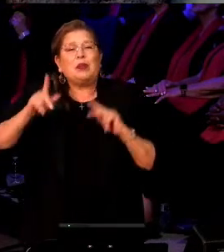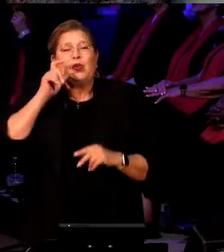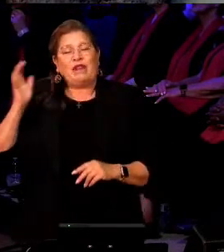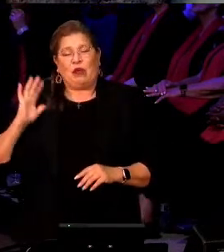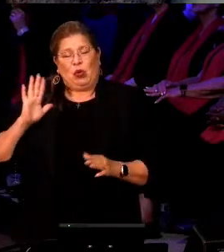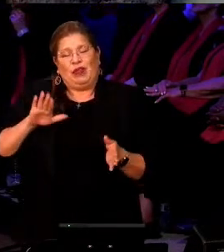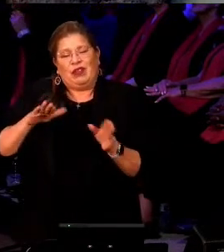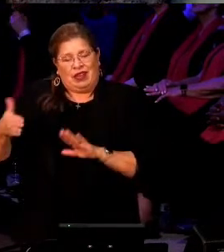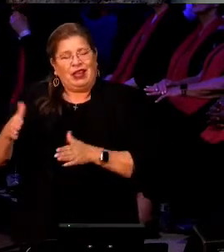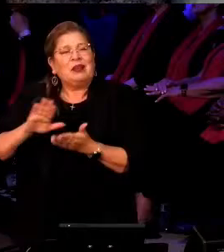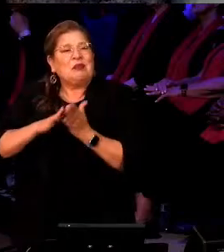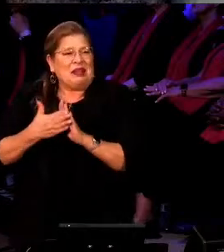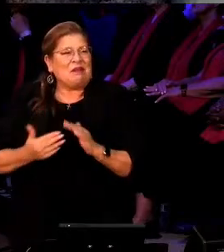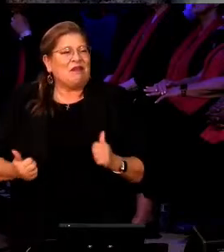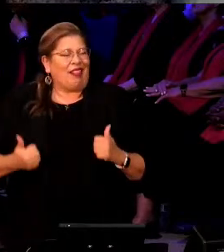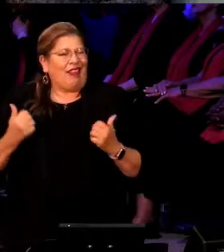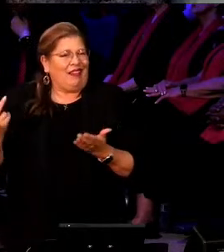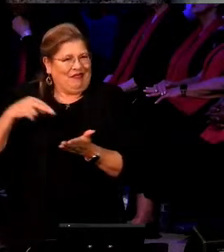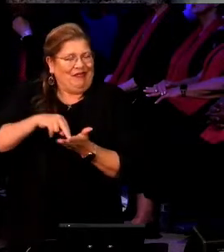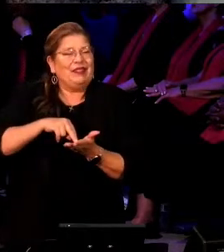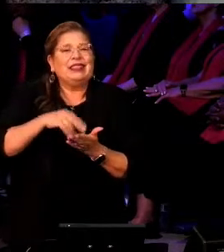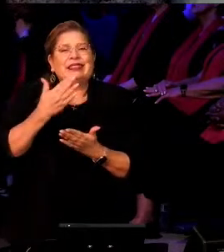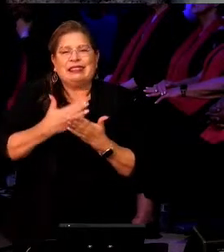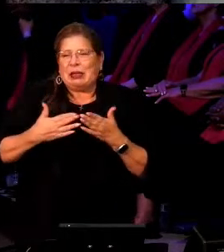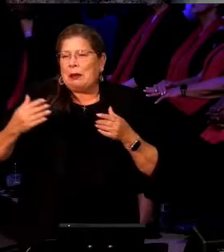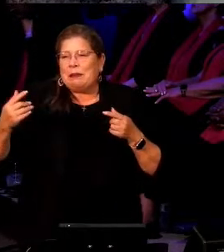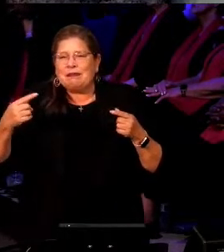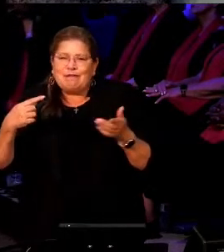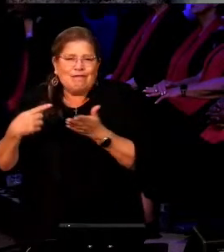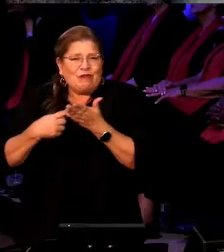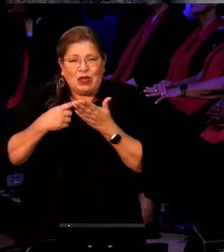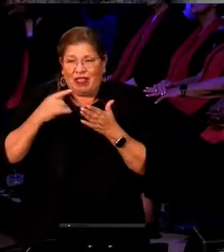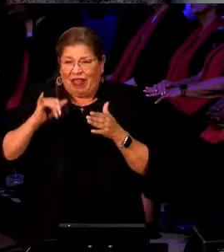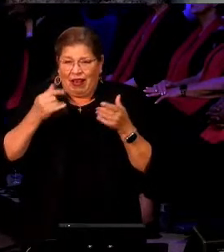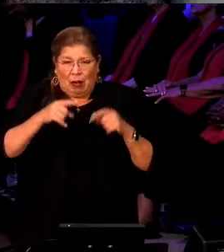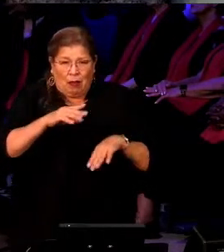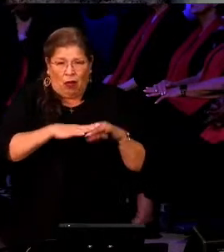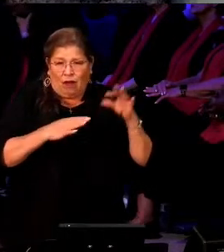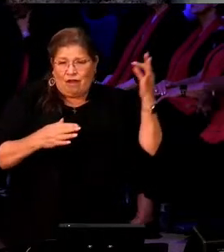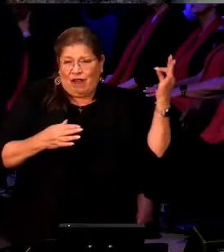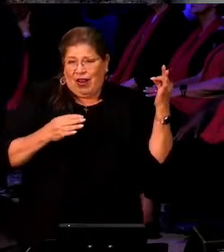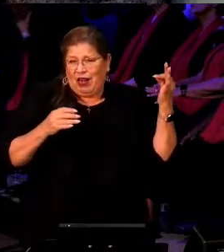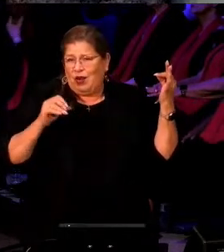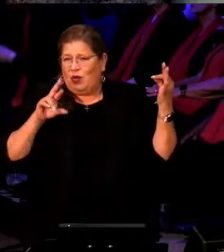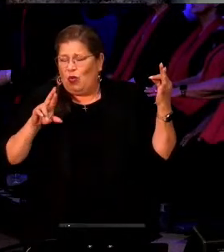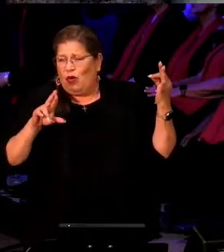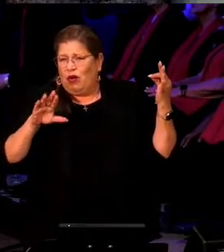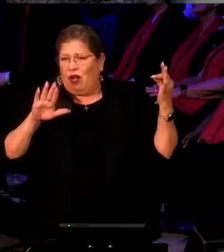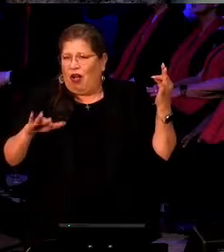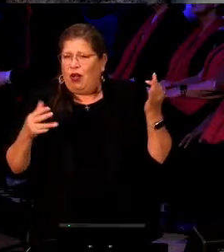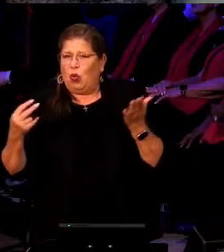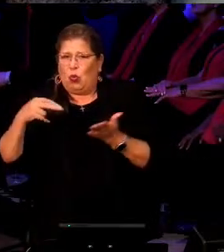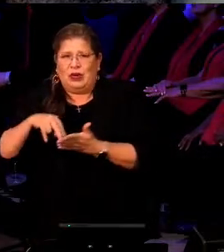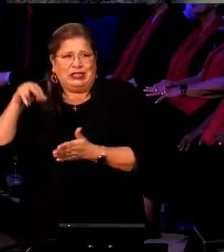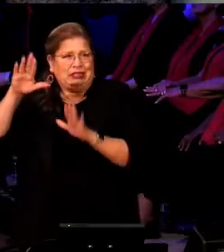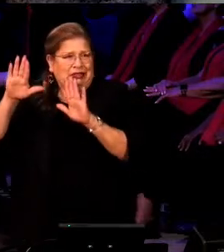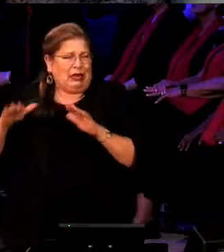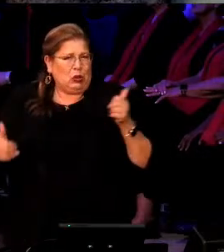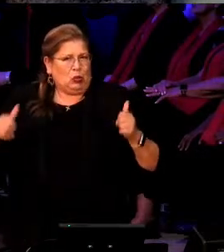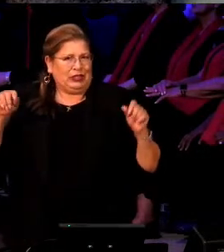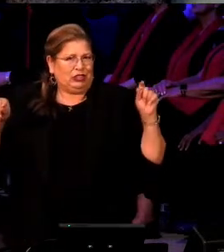dead coming back to life, there's some debate as to whether that happened on Friday or on Resurrection